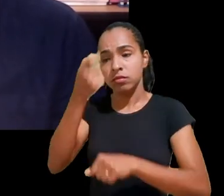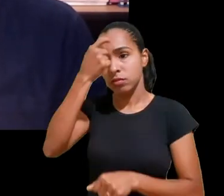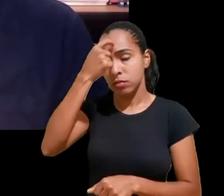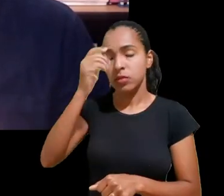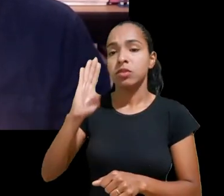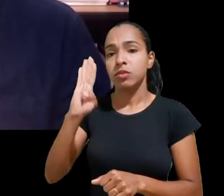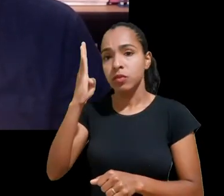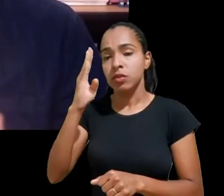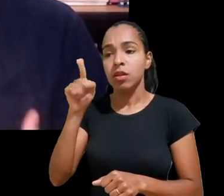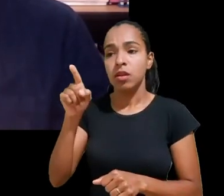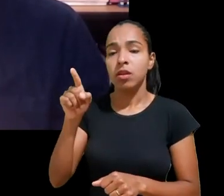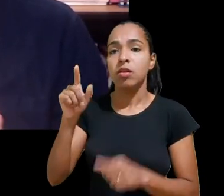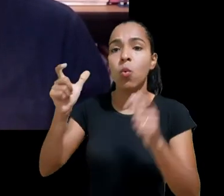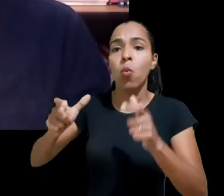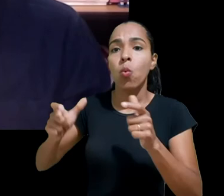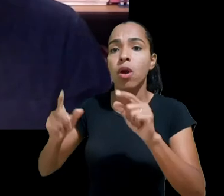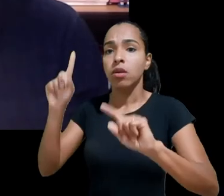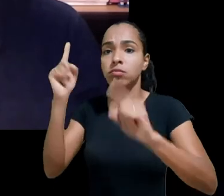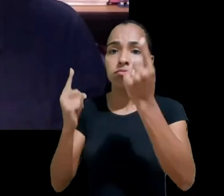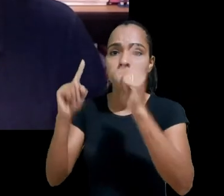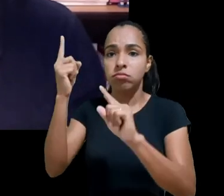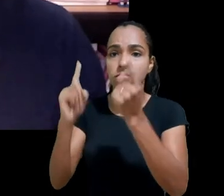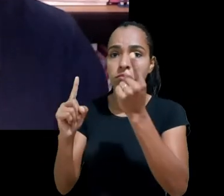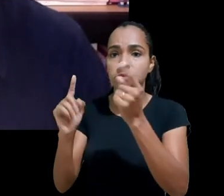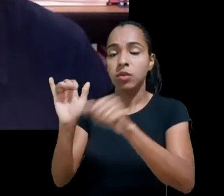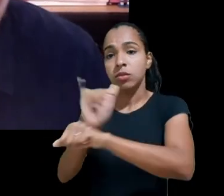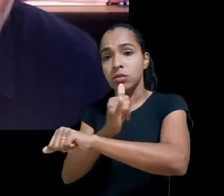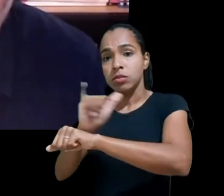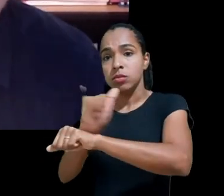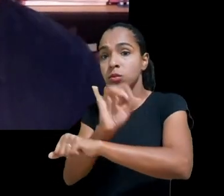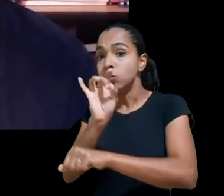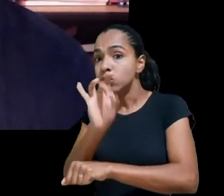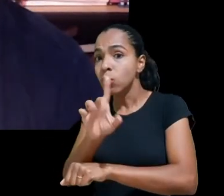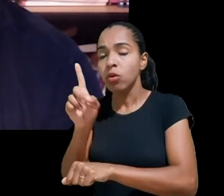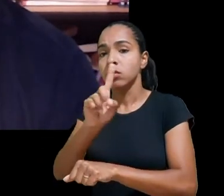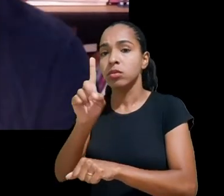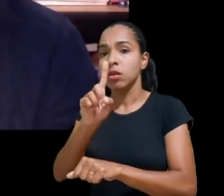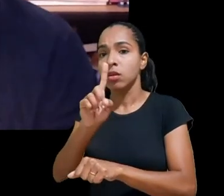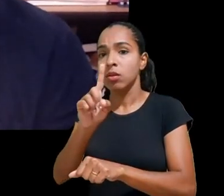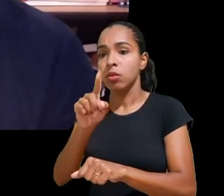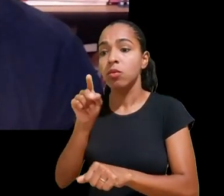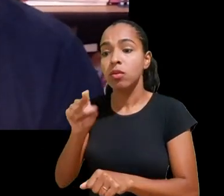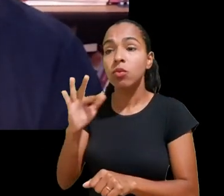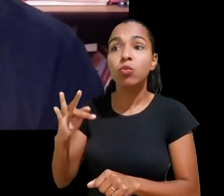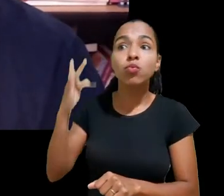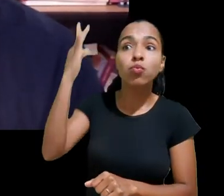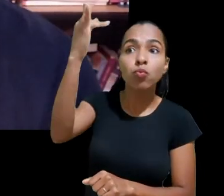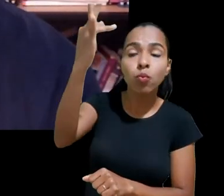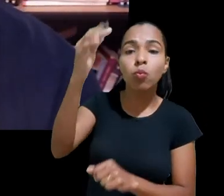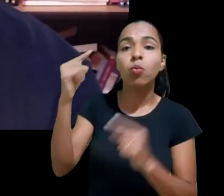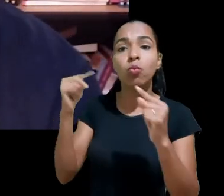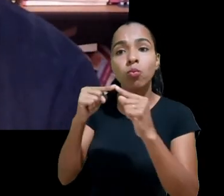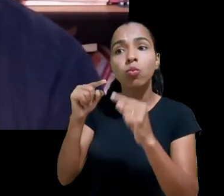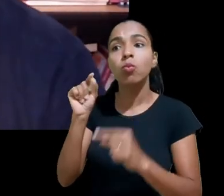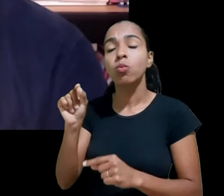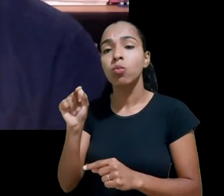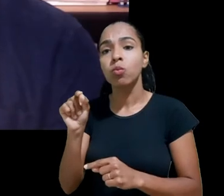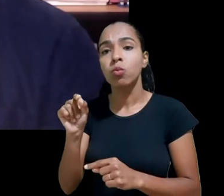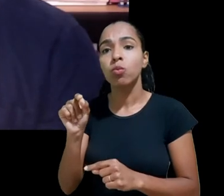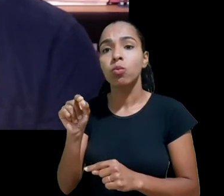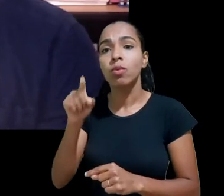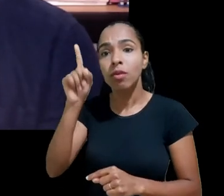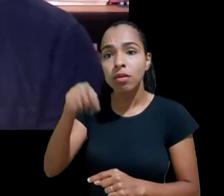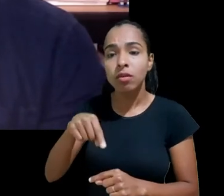is a set of principles or desires for future that has no has power but